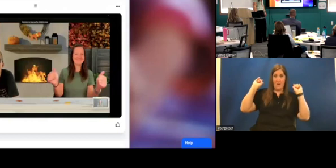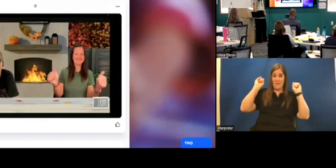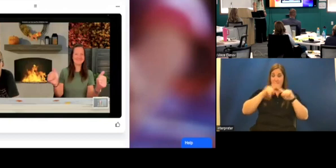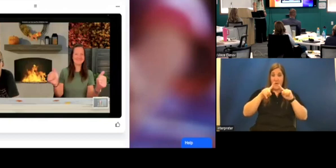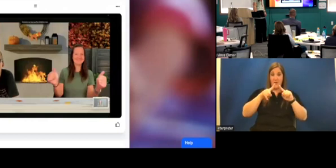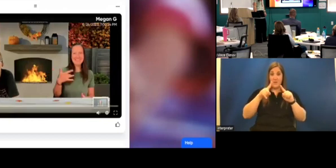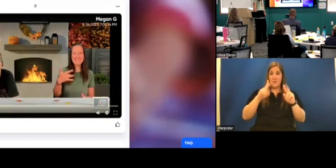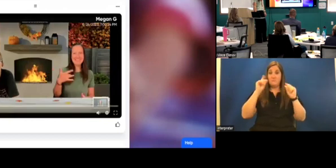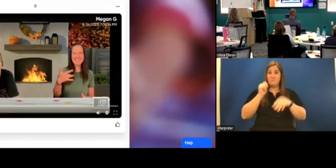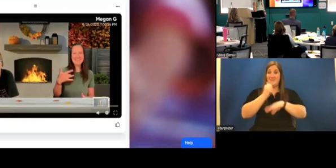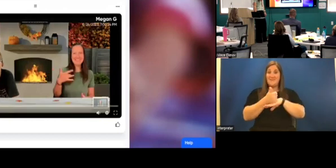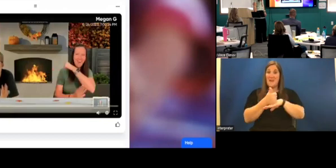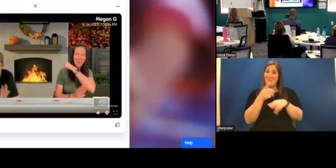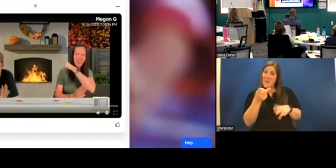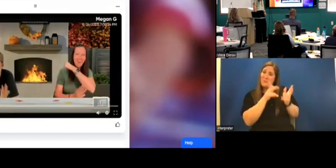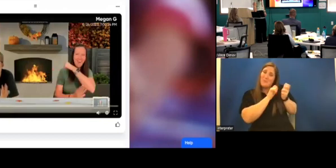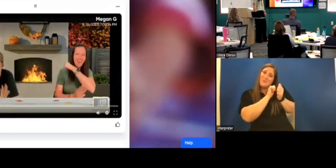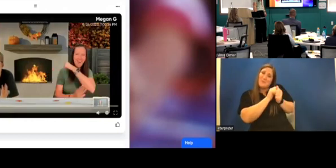And now they're together.